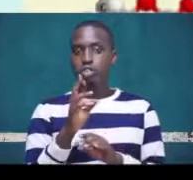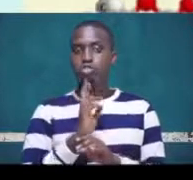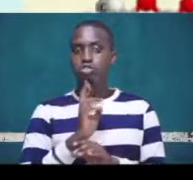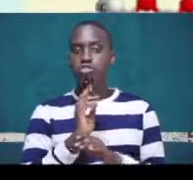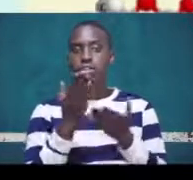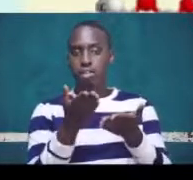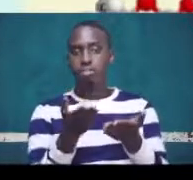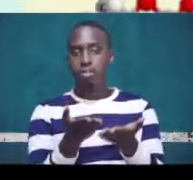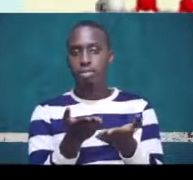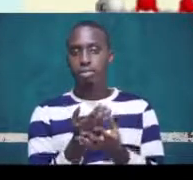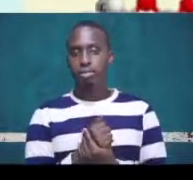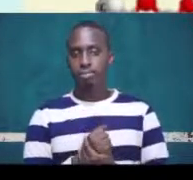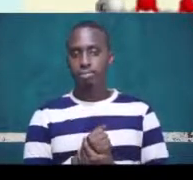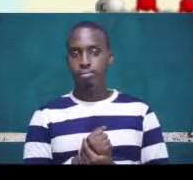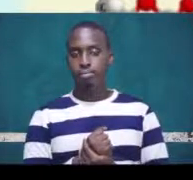present.